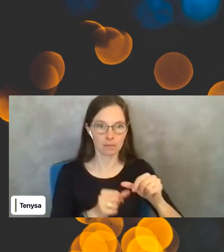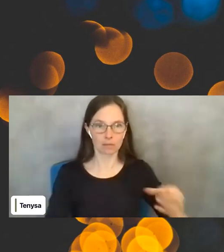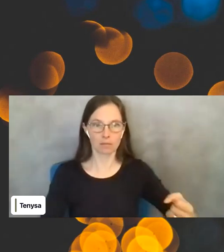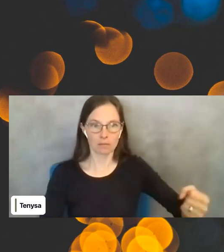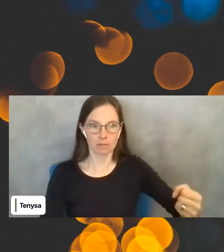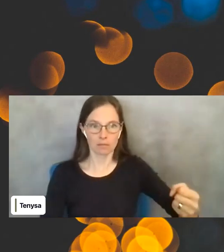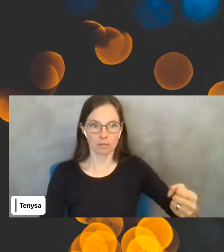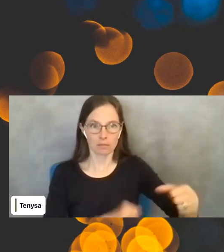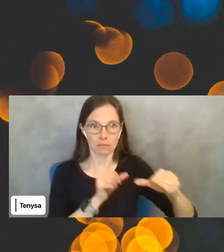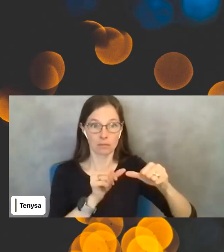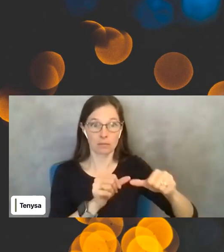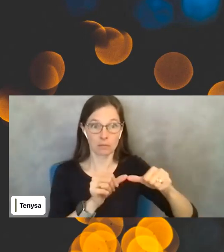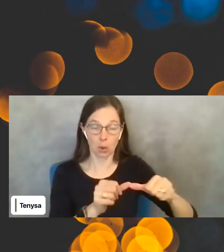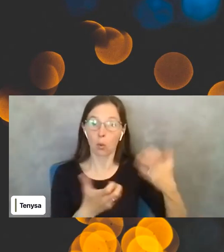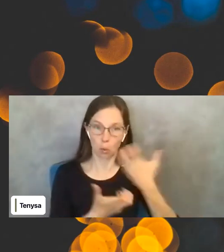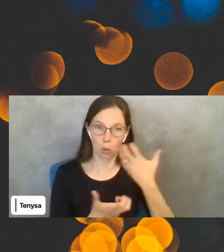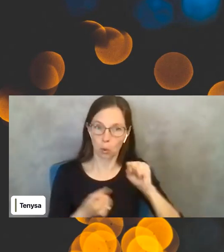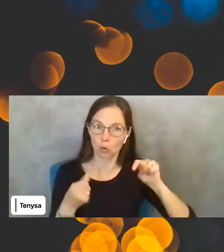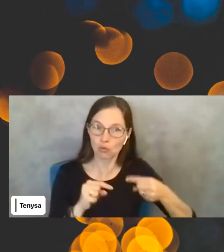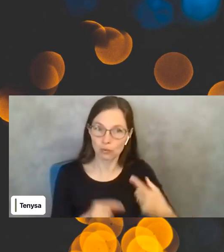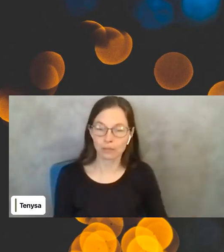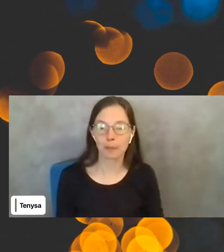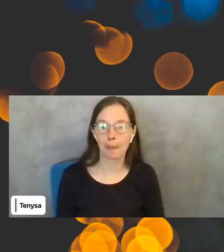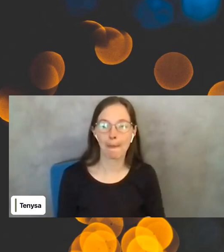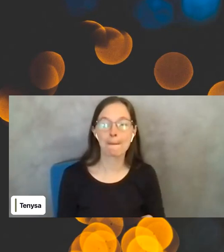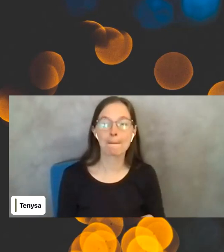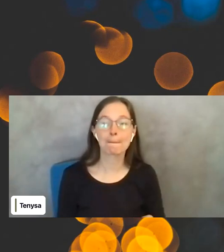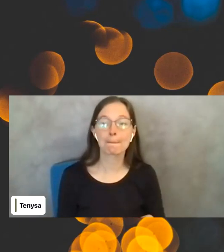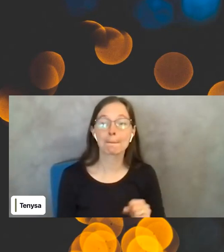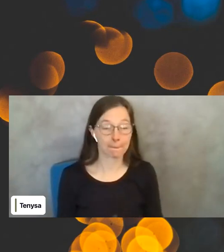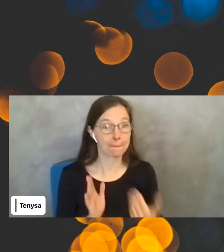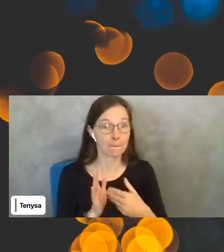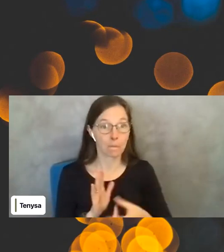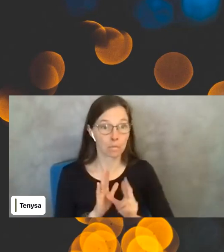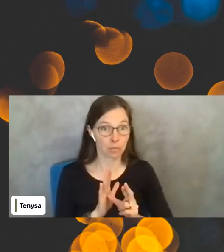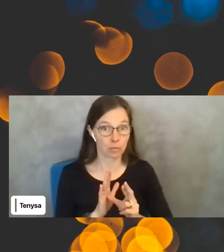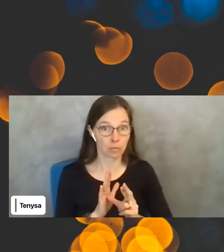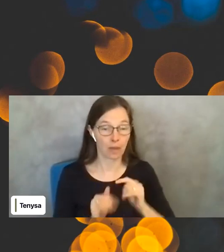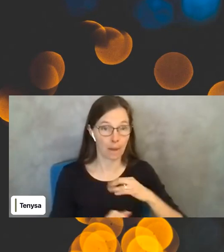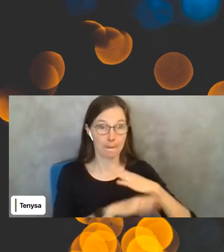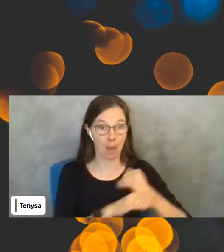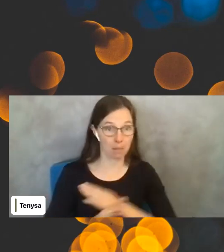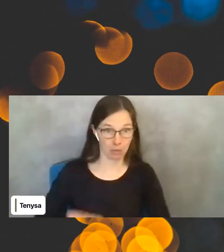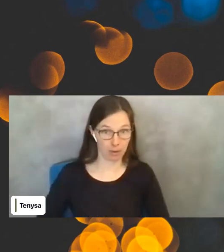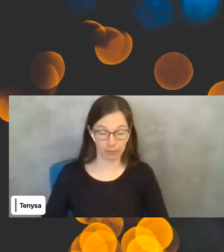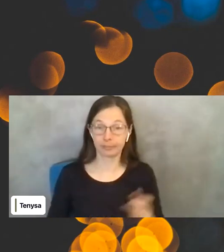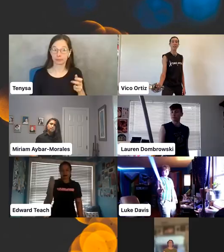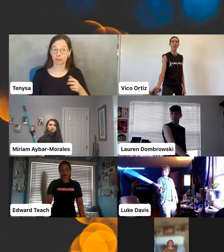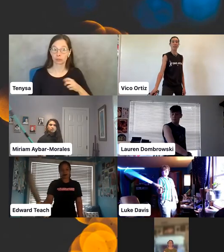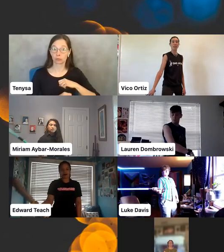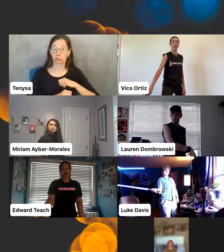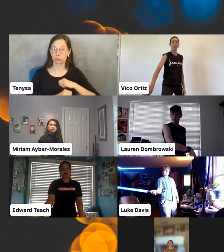tension can definitely be there. So let's review those parries again. We were on our arm guard. We go